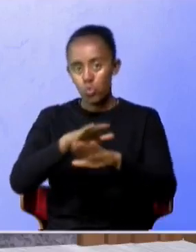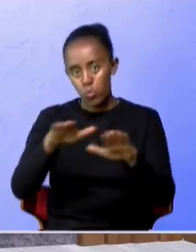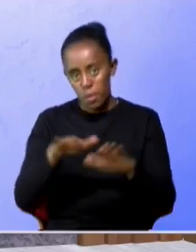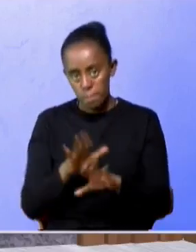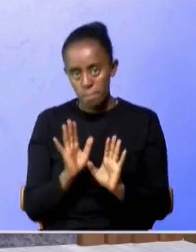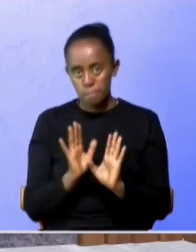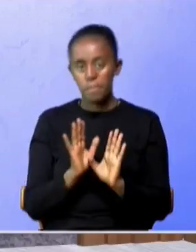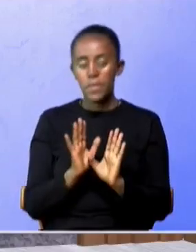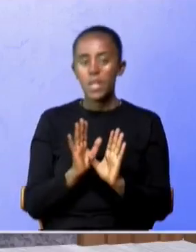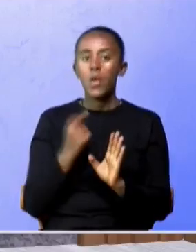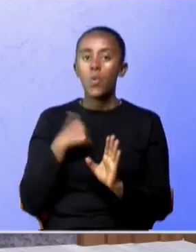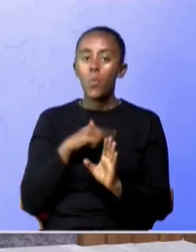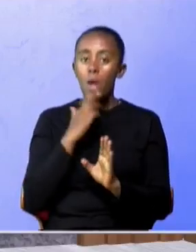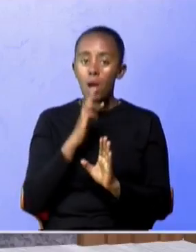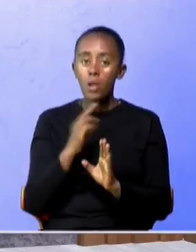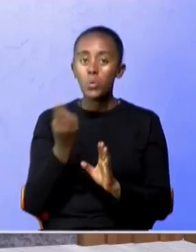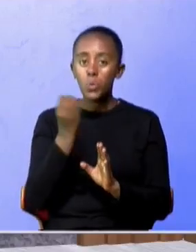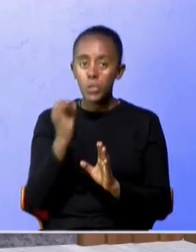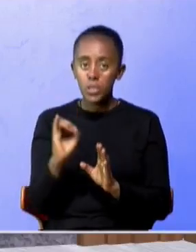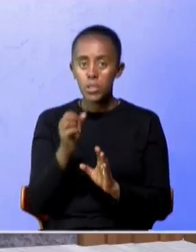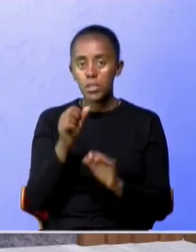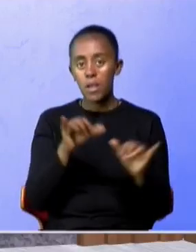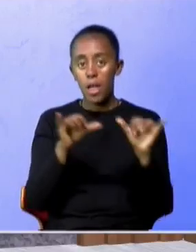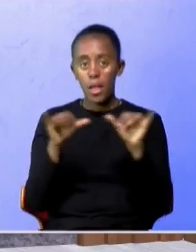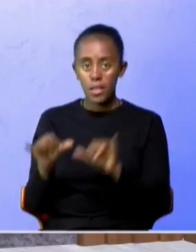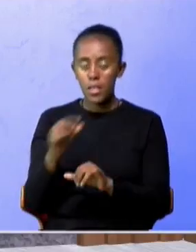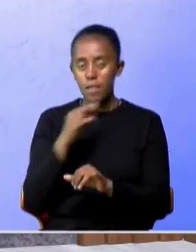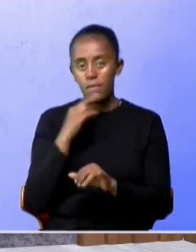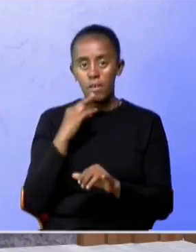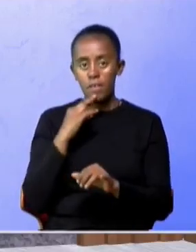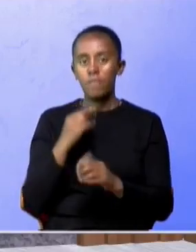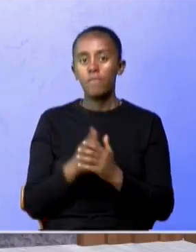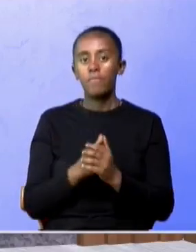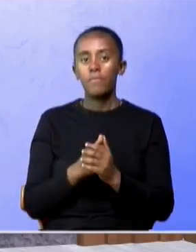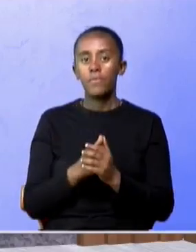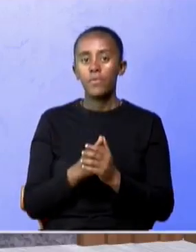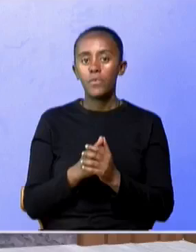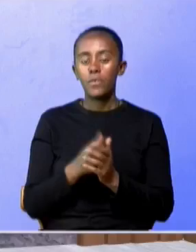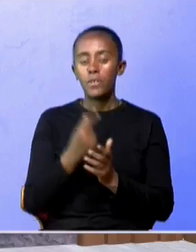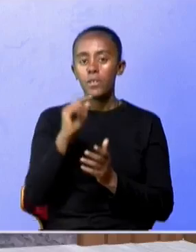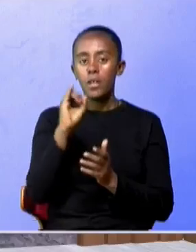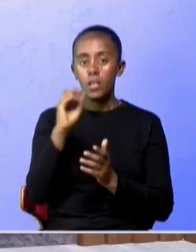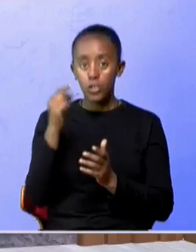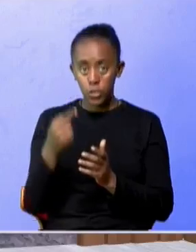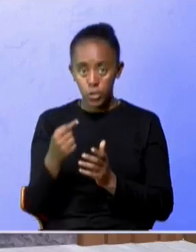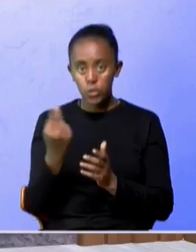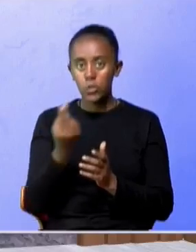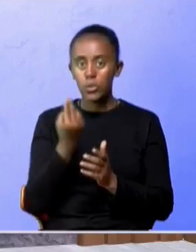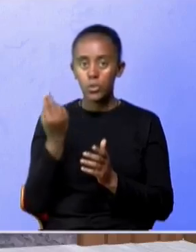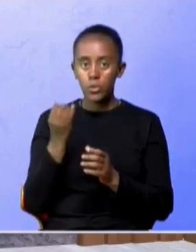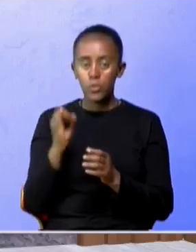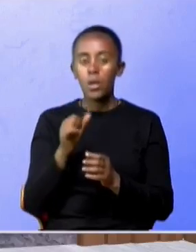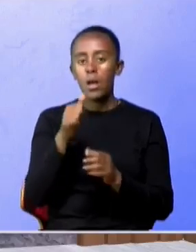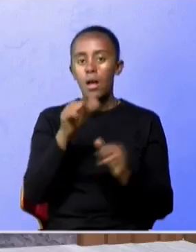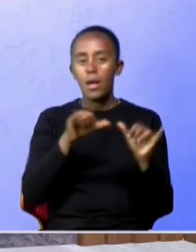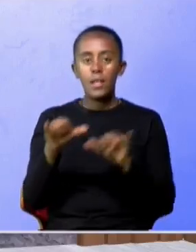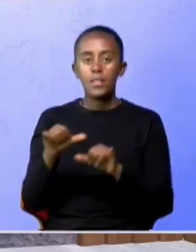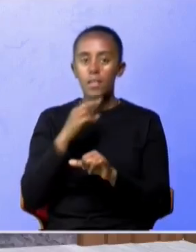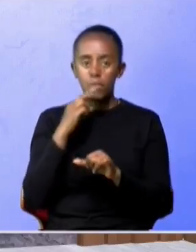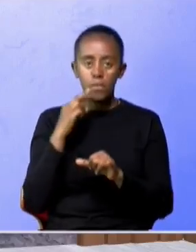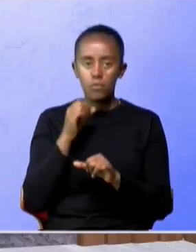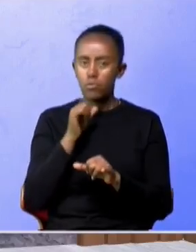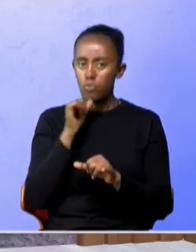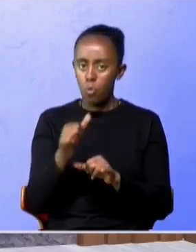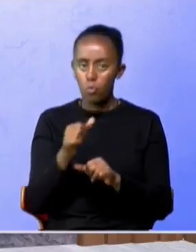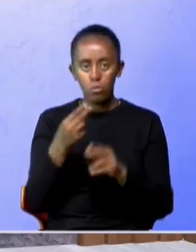we are using it as a verb here. The ing form, we're using it as a verb, not as